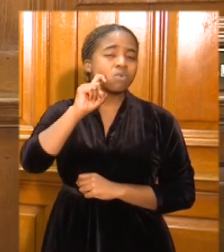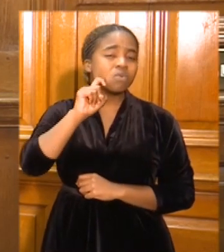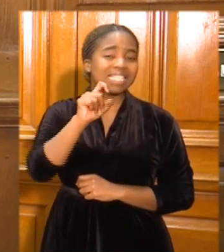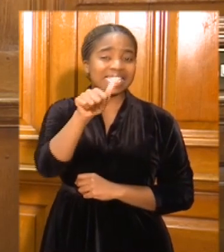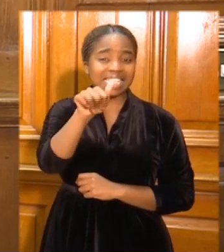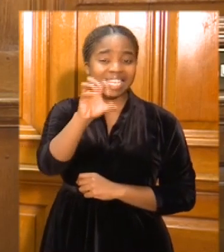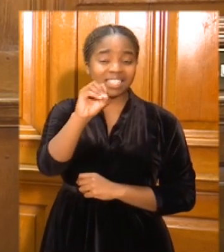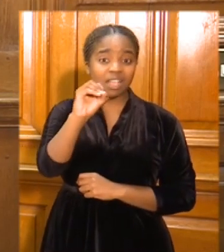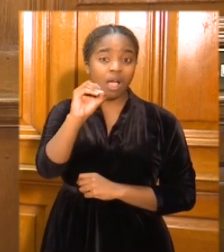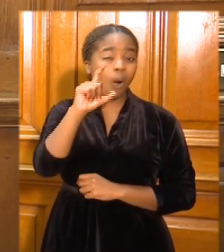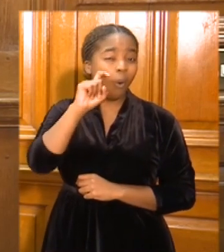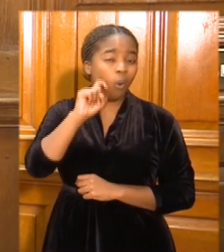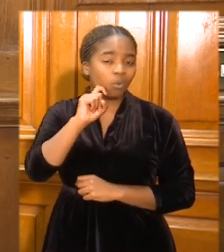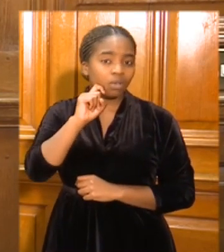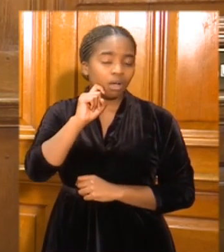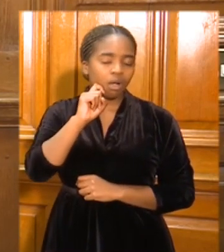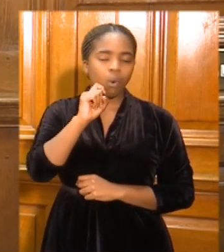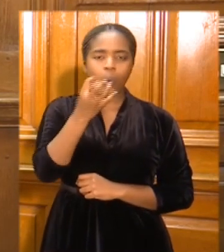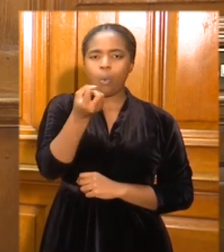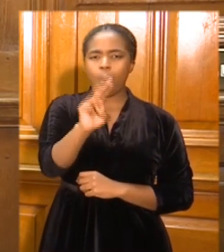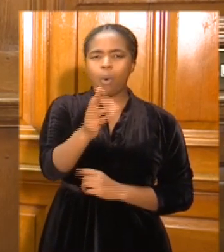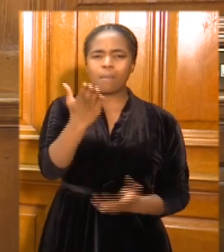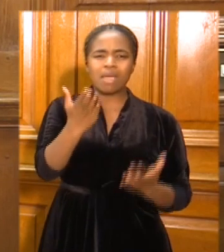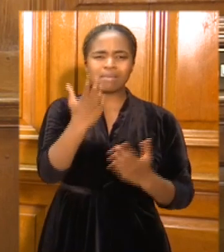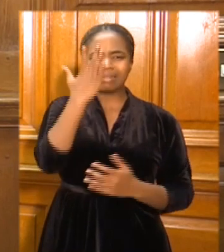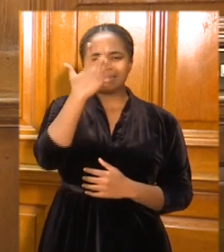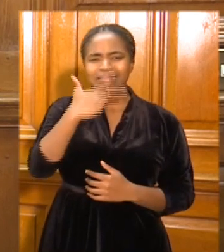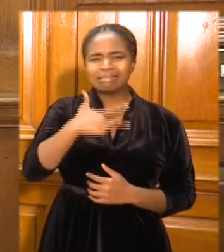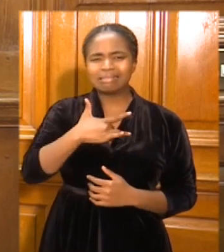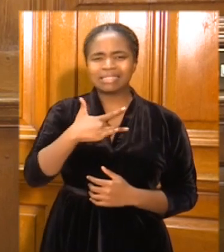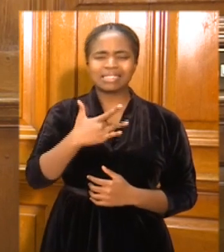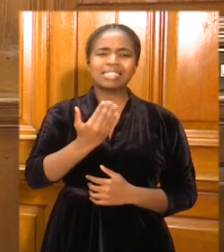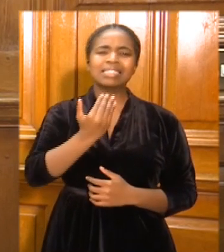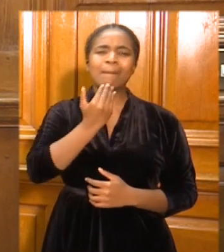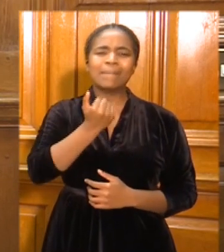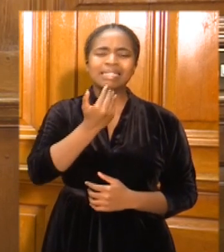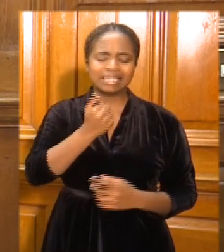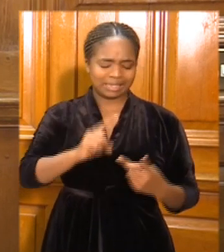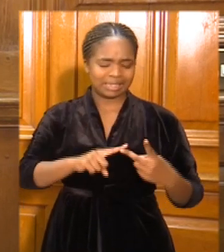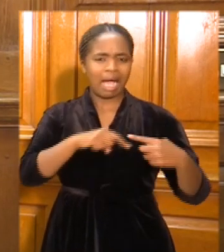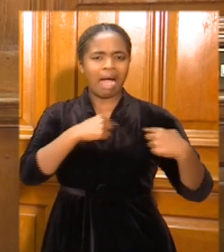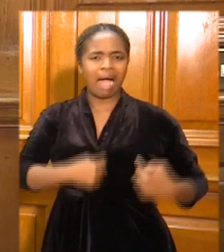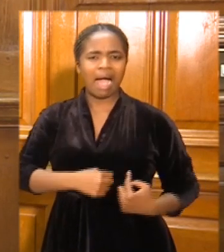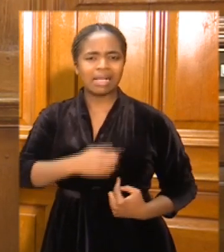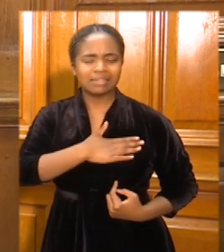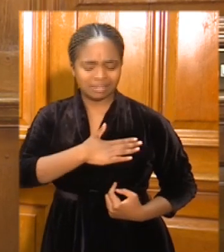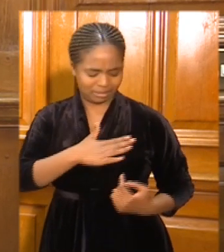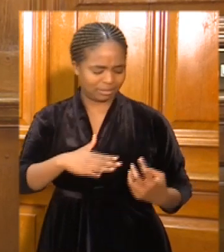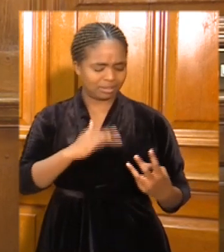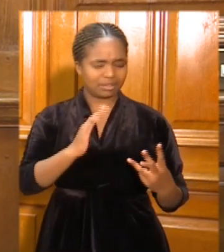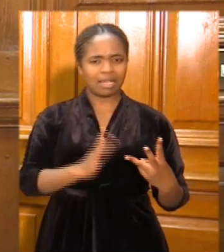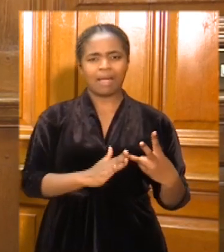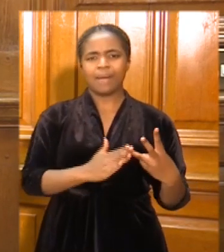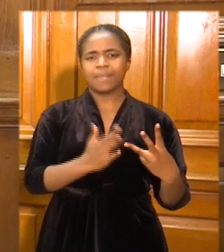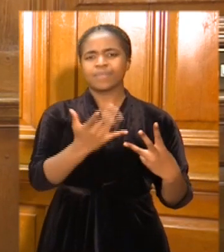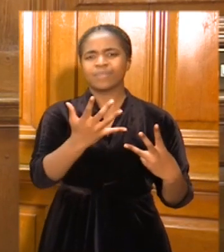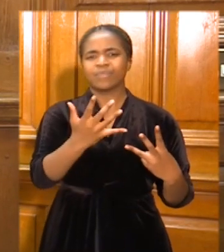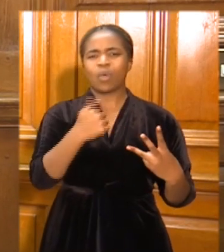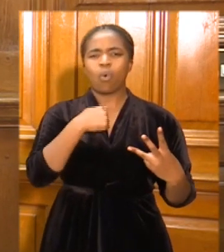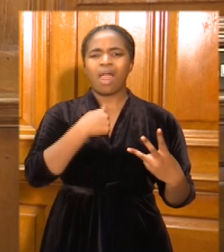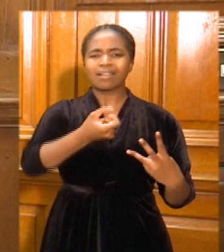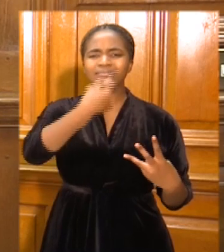of age and those who suffer from underlying conditions such as heart disease, diabetes,